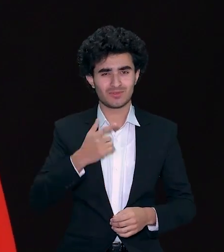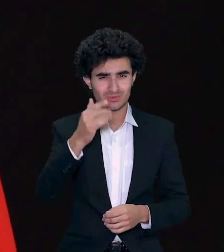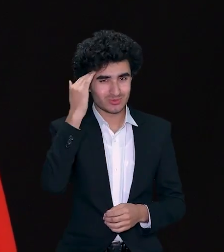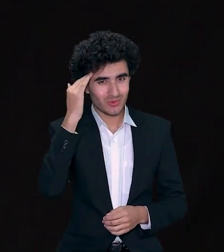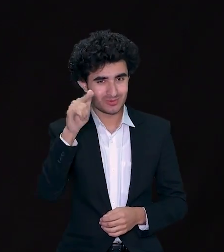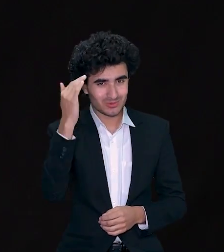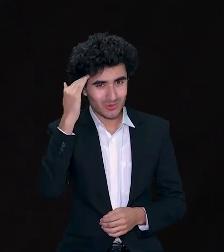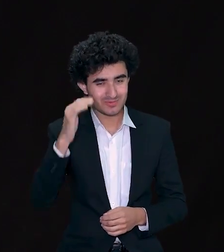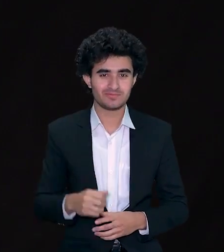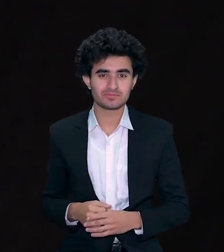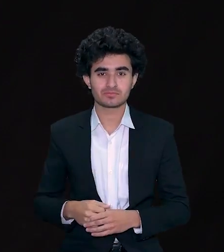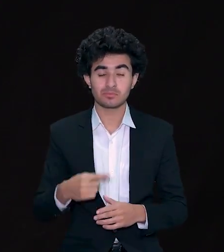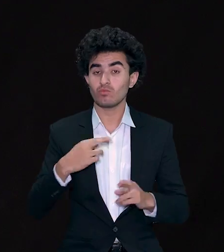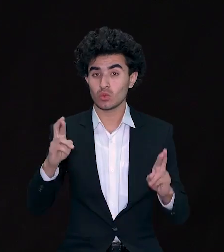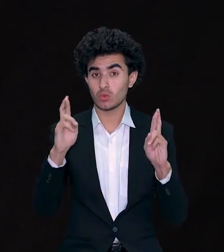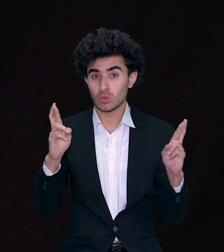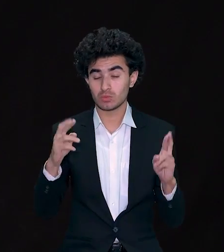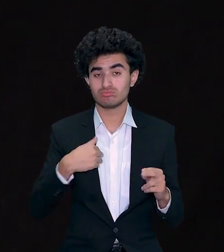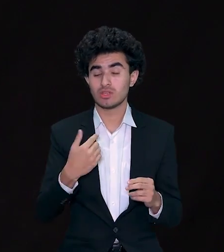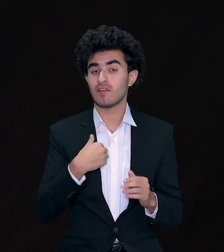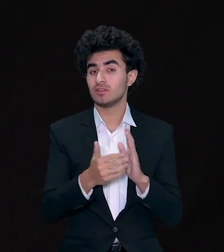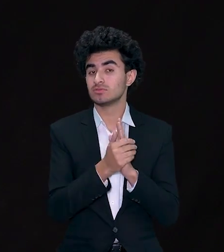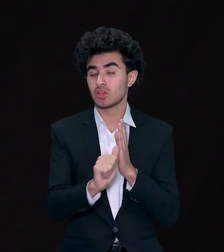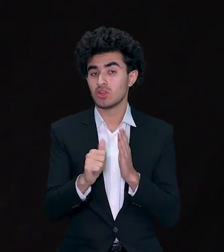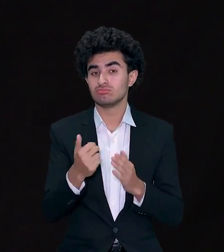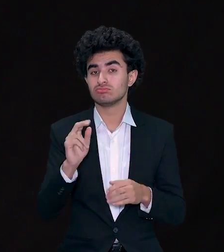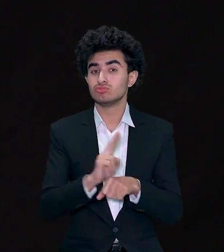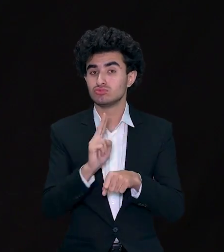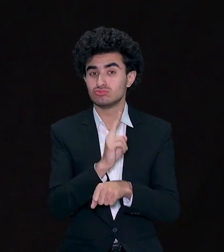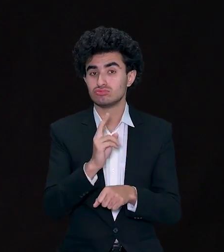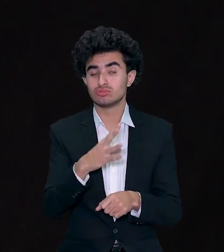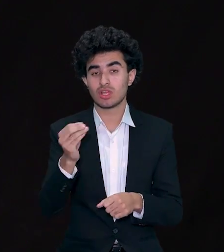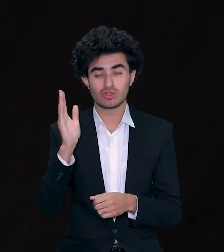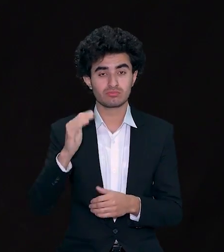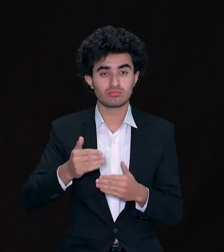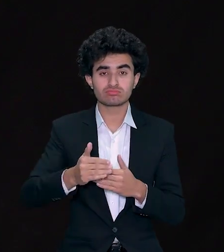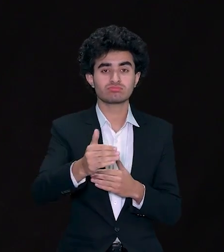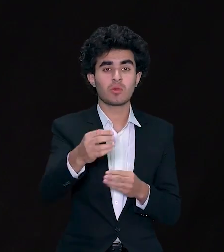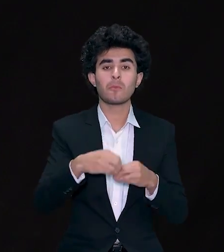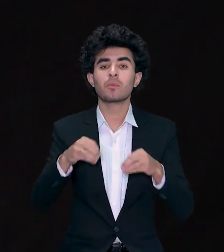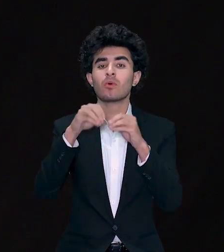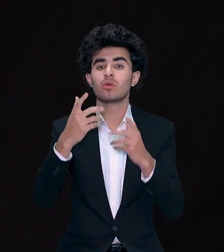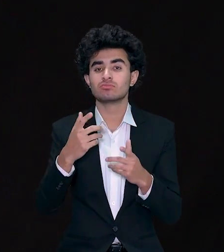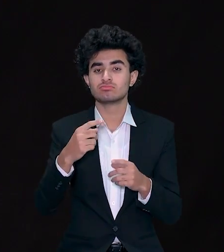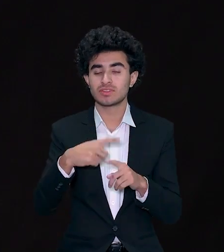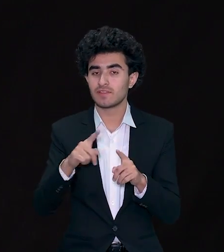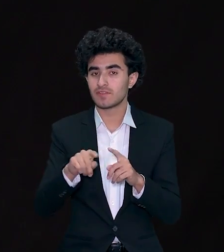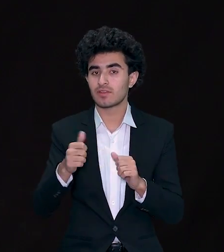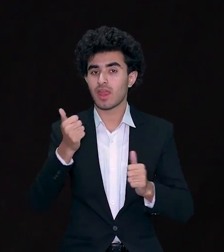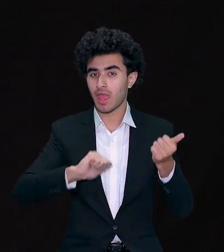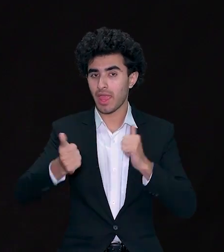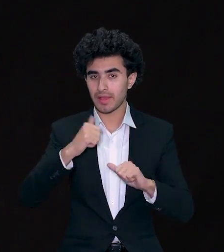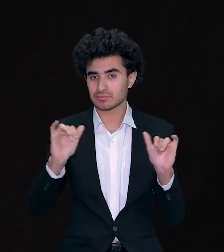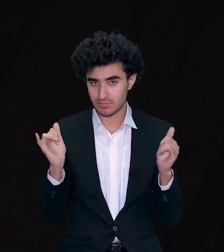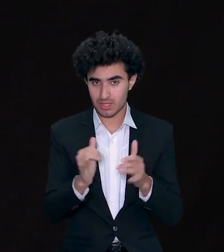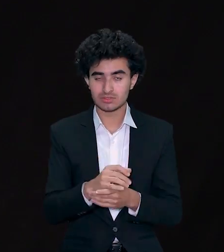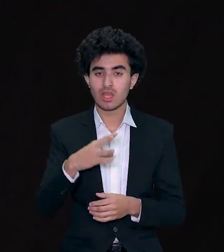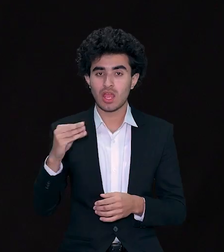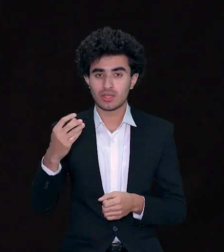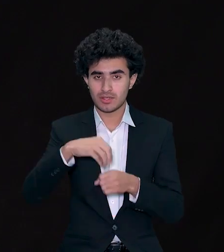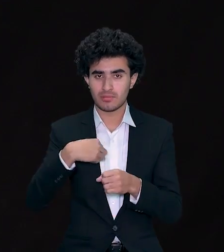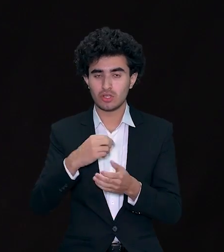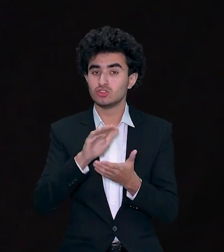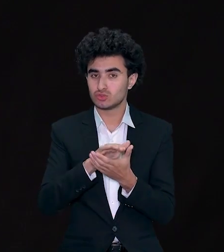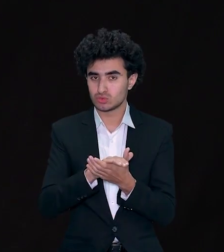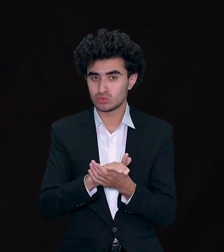purpose, you know? I really hope I can use my skills to continue on doing more plays in my school until they